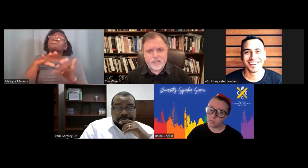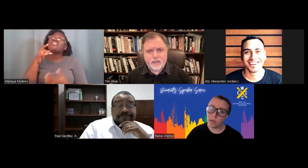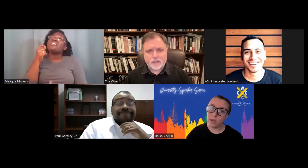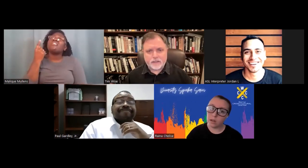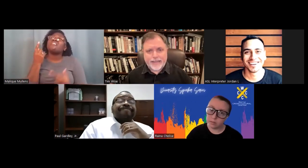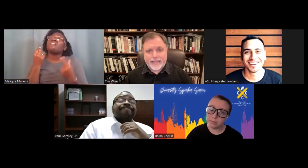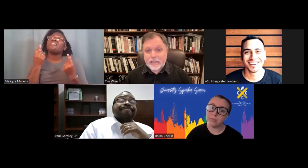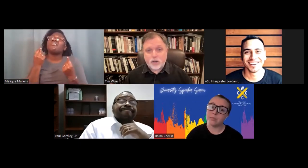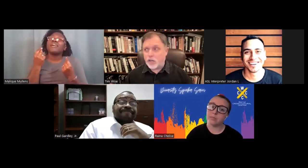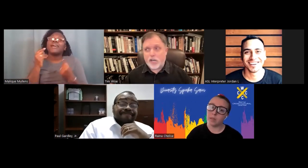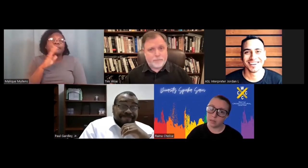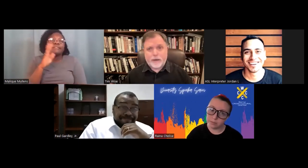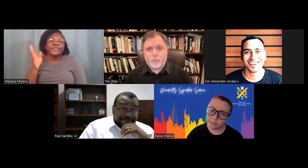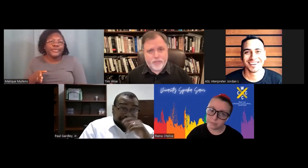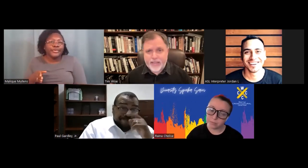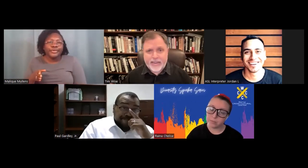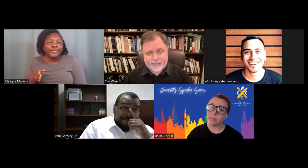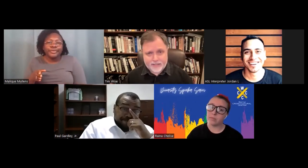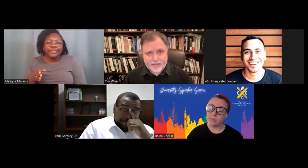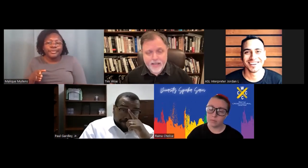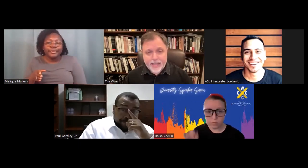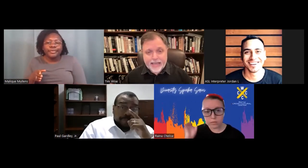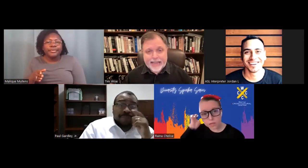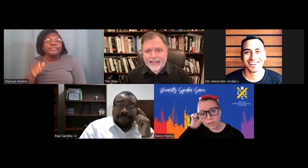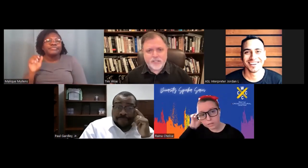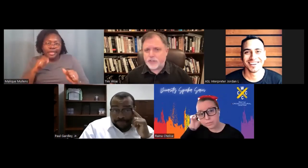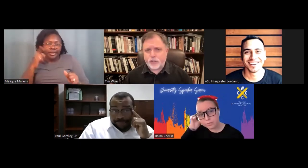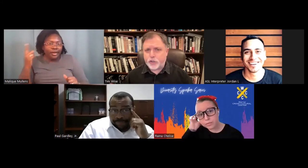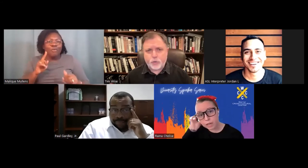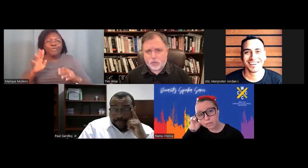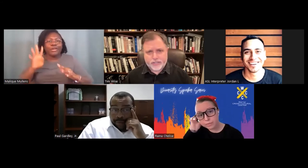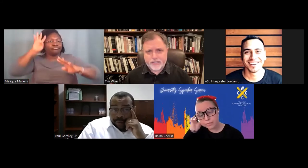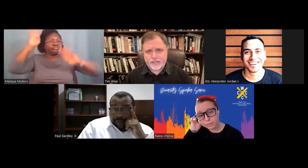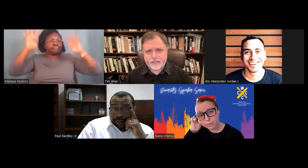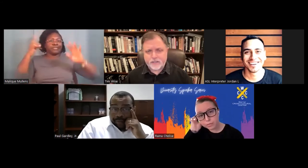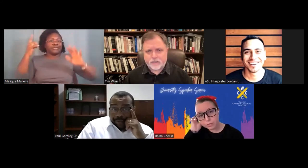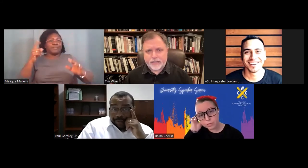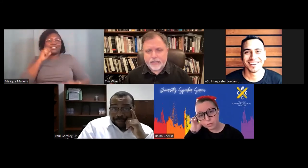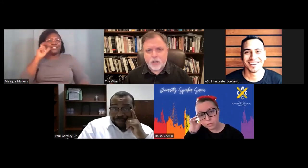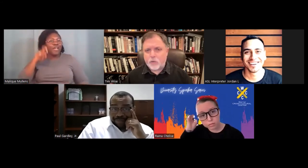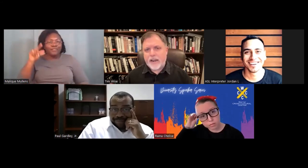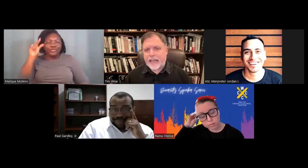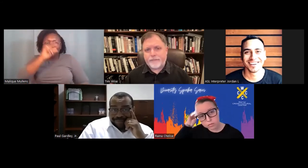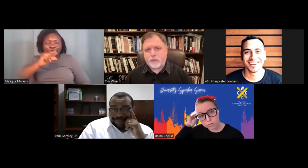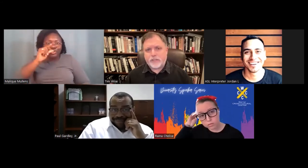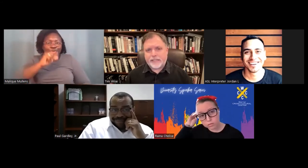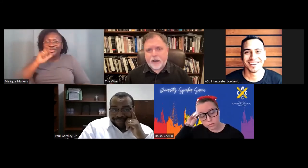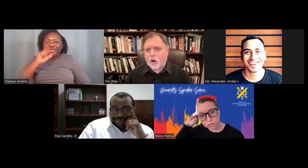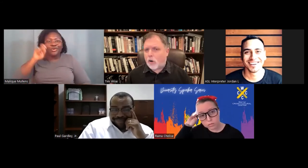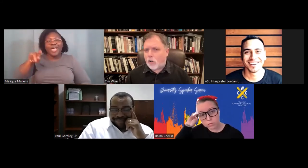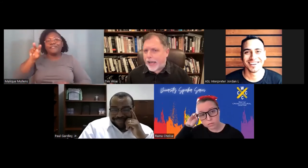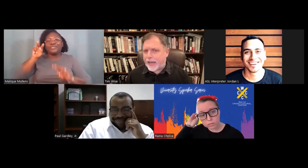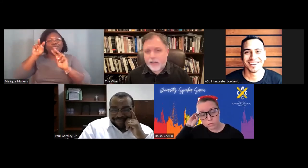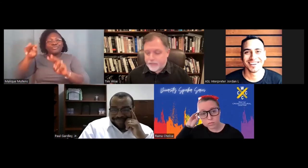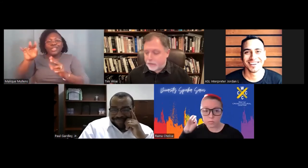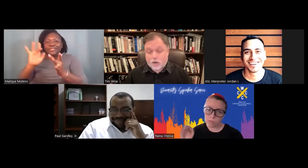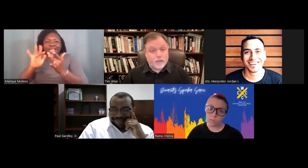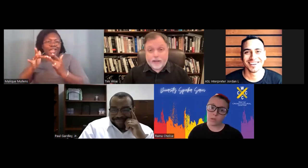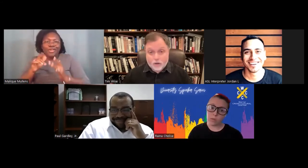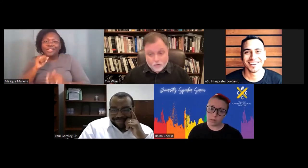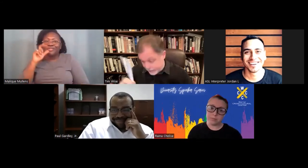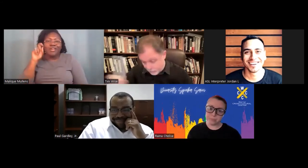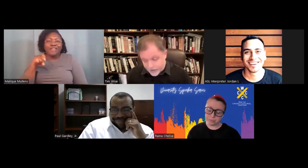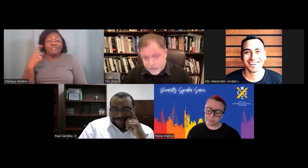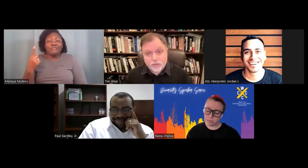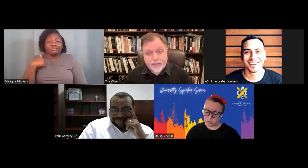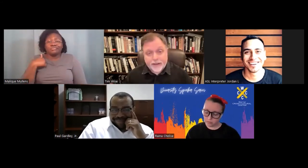face, like they couldn't come up with anything, and ask to Google it, right? Like no one ever did. They were all like,